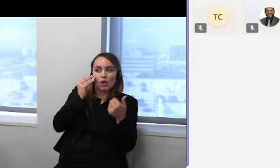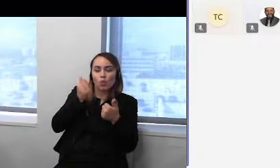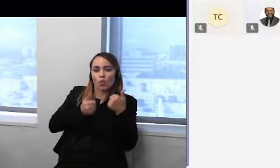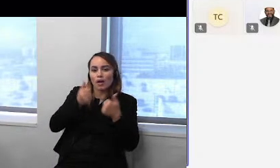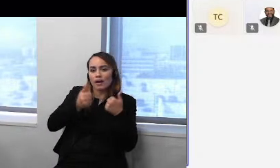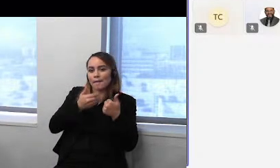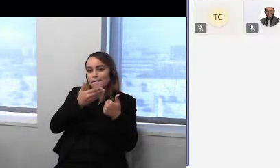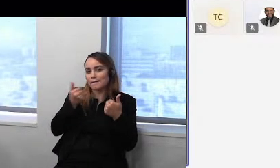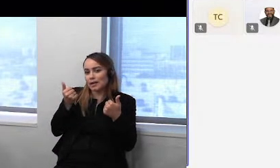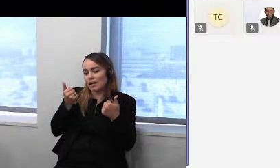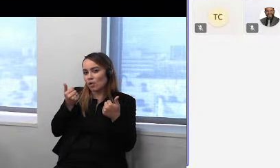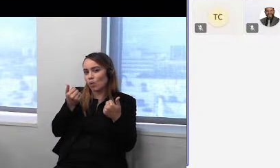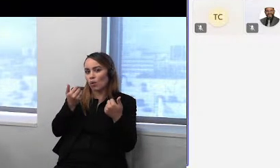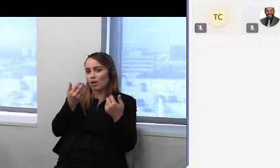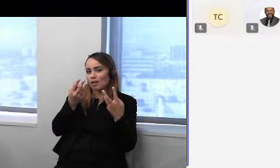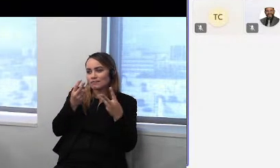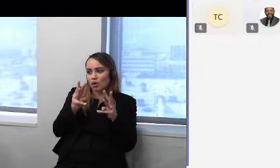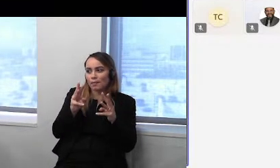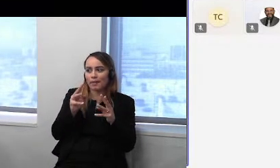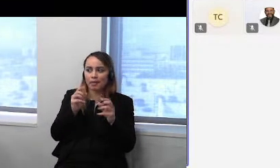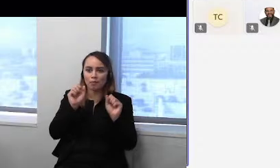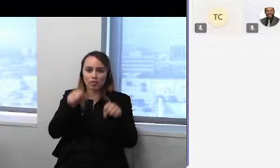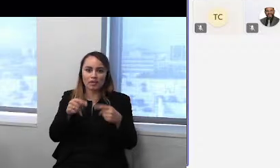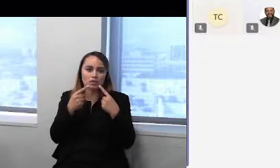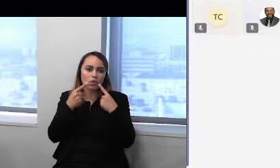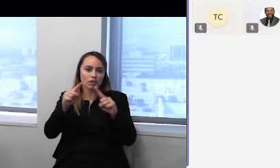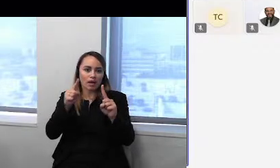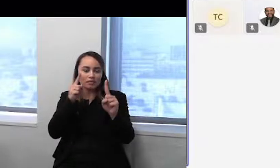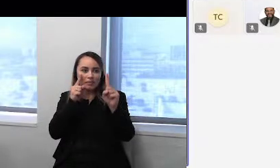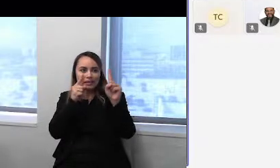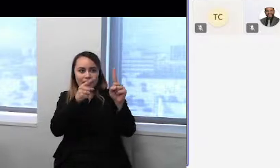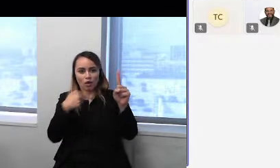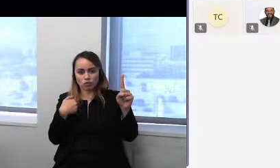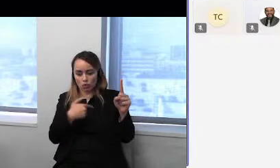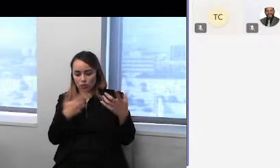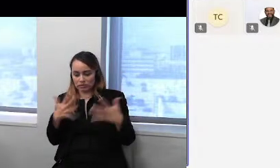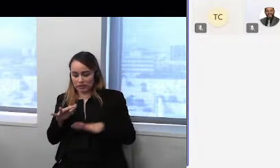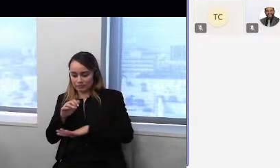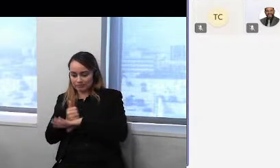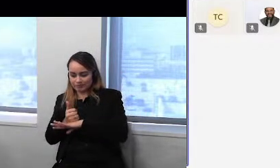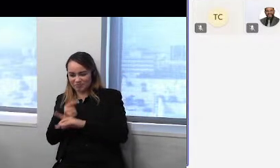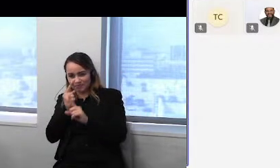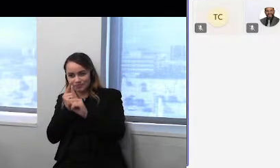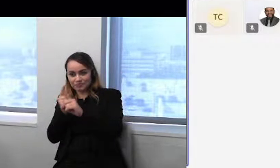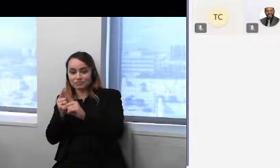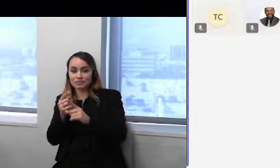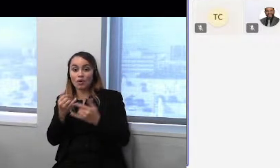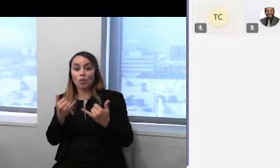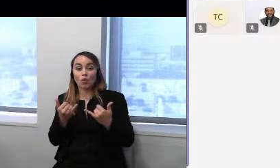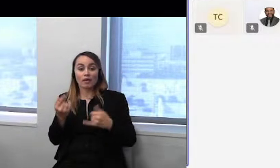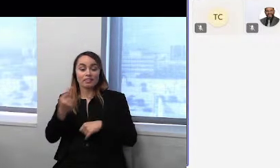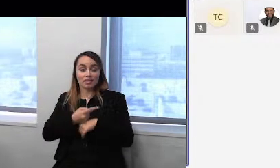been established. The challenge we have today here in Puerto Rico, that there are too many